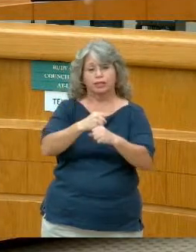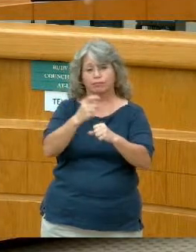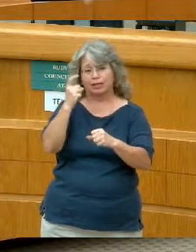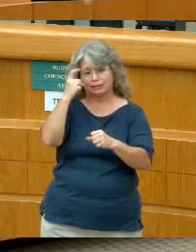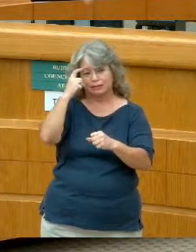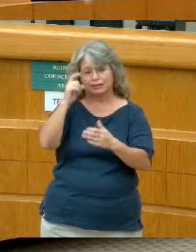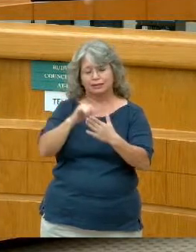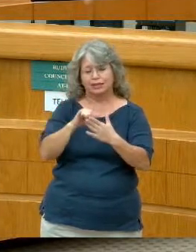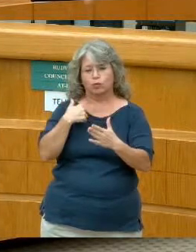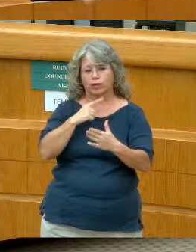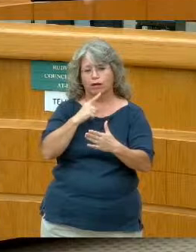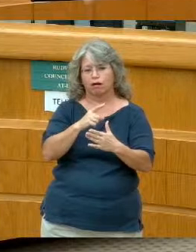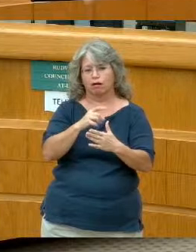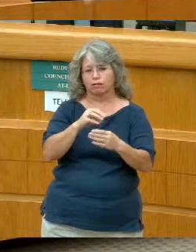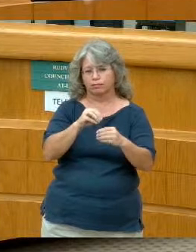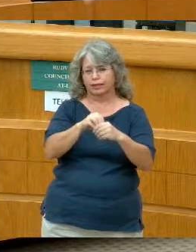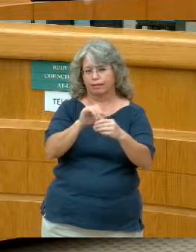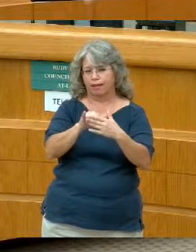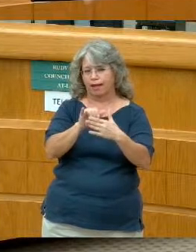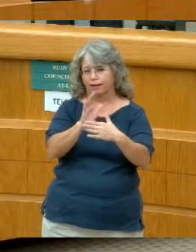number as opposed to below.